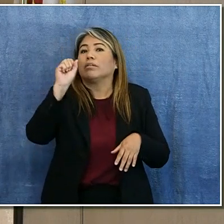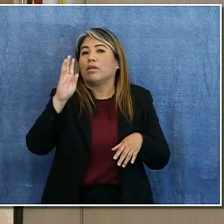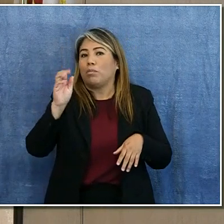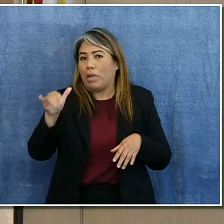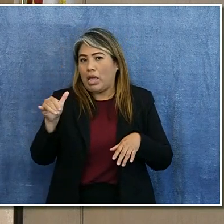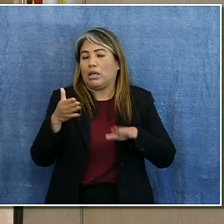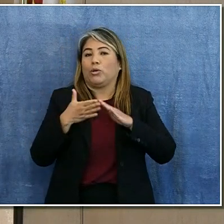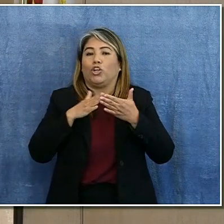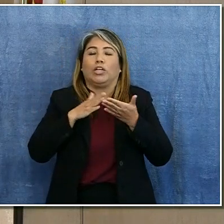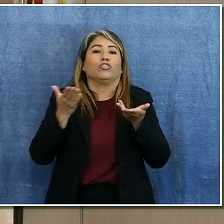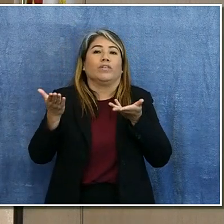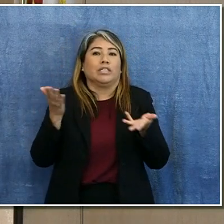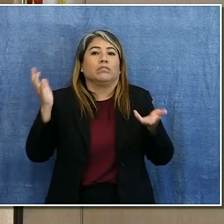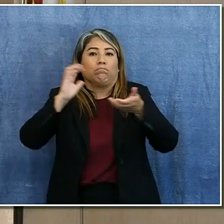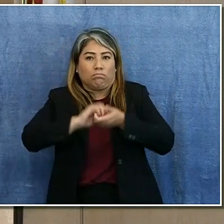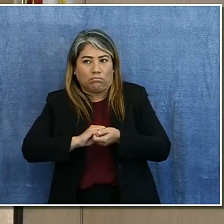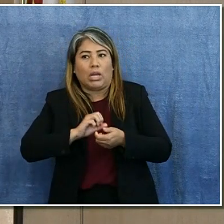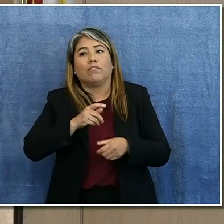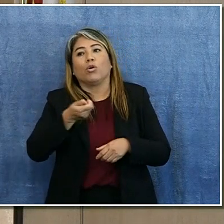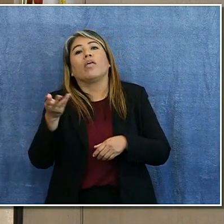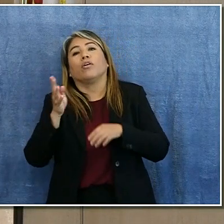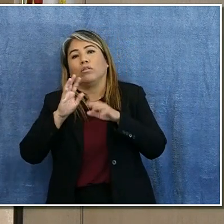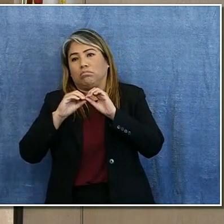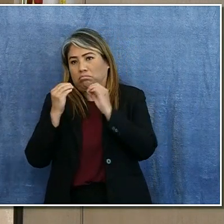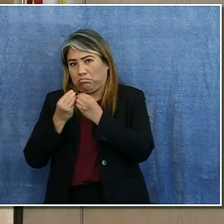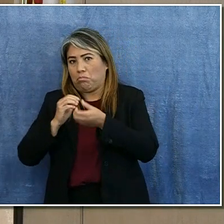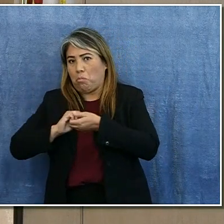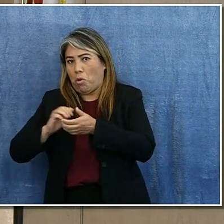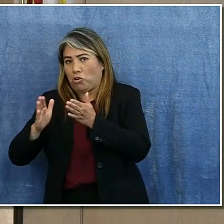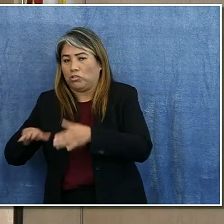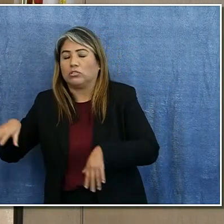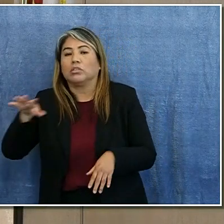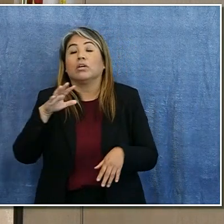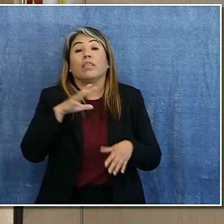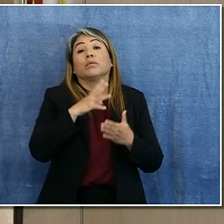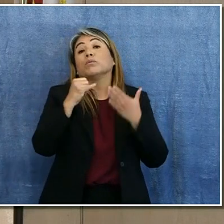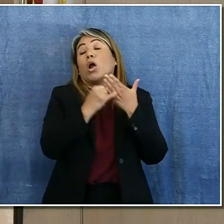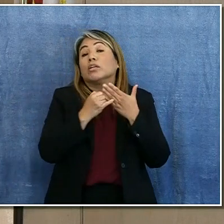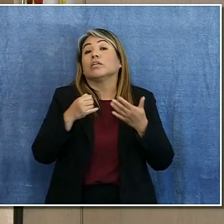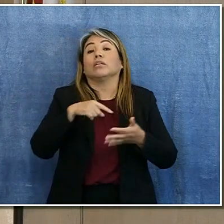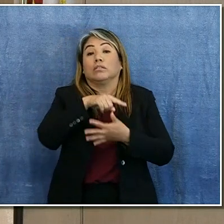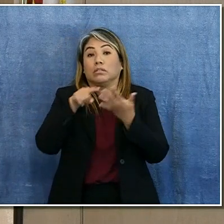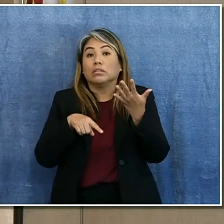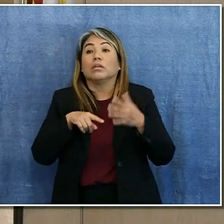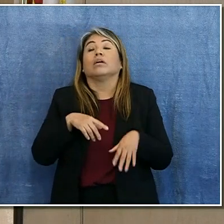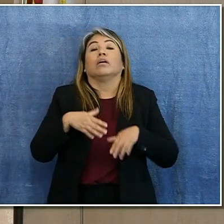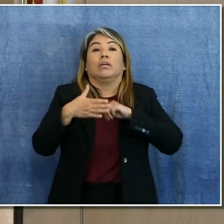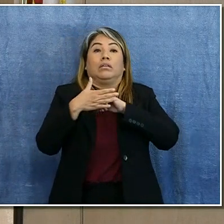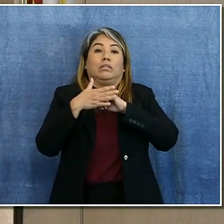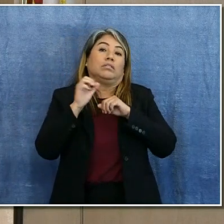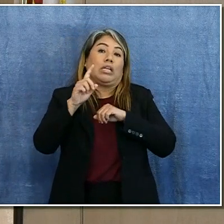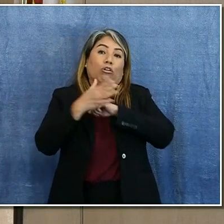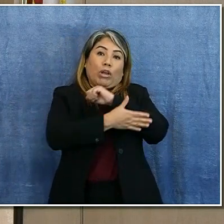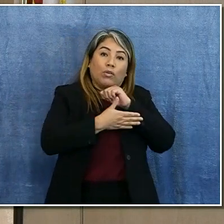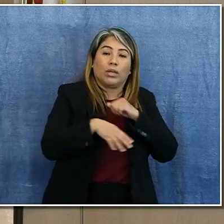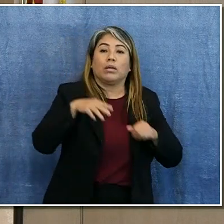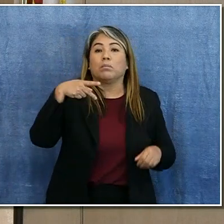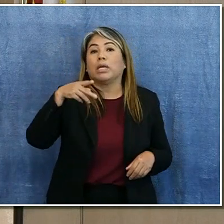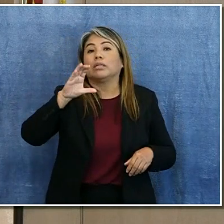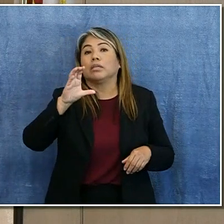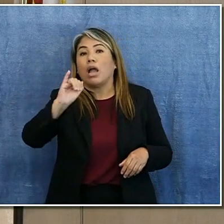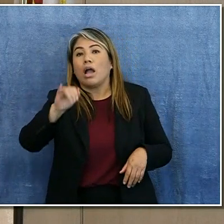Community Services and a few other partners. So this project is a collaboration between the County of San Diego,